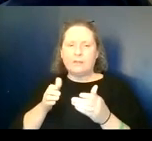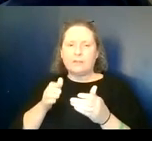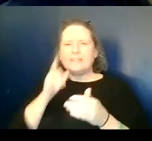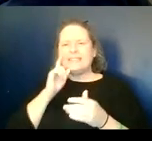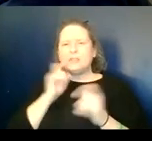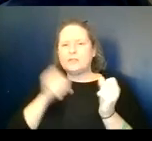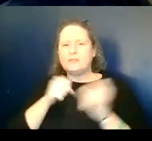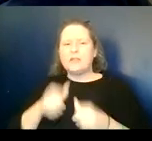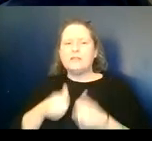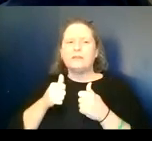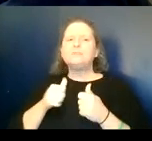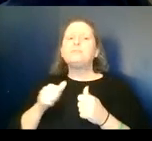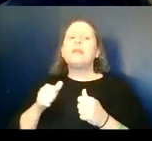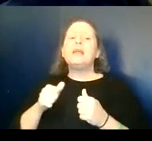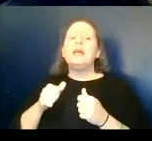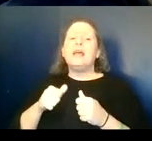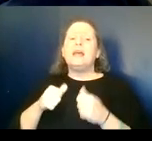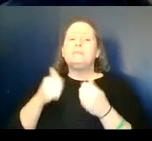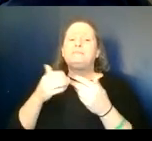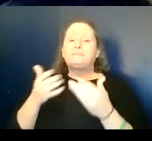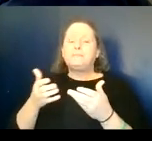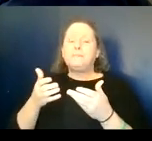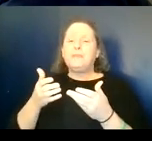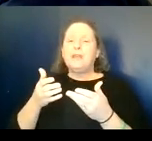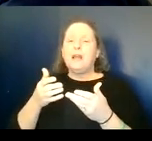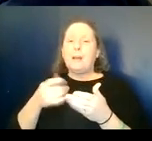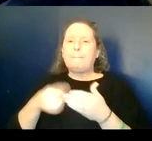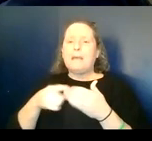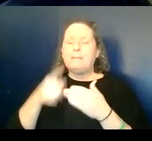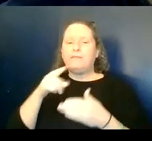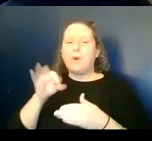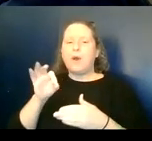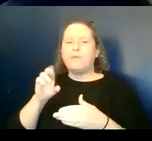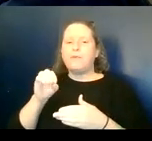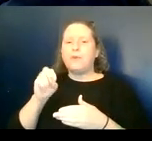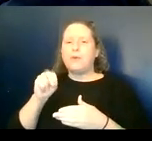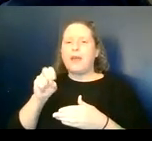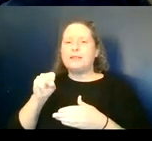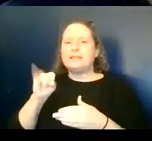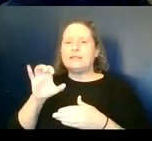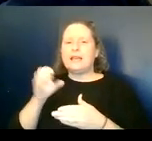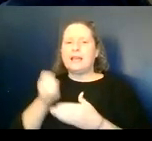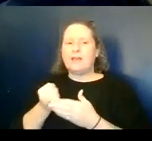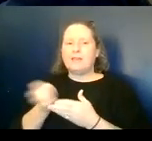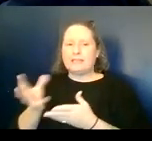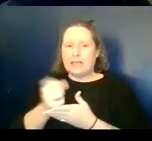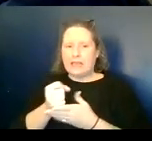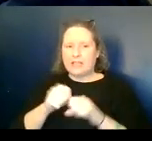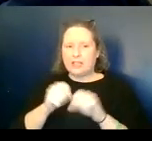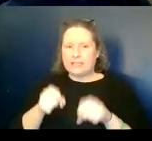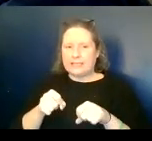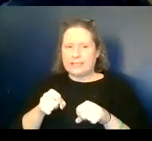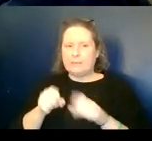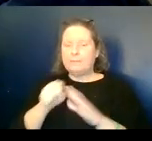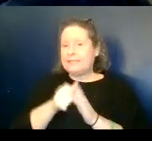reimbursement program and for the cost of care. So basically, you know, if you're accessing services at the hospital, you